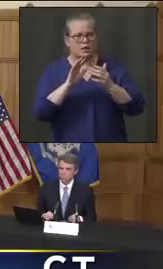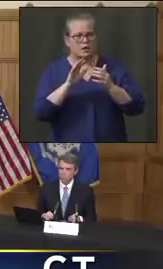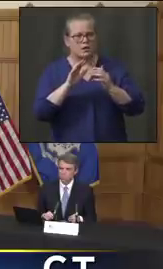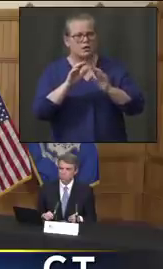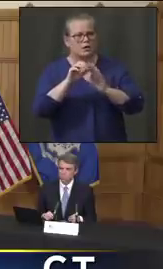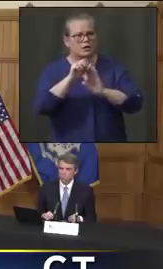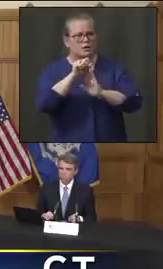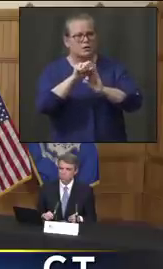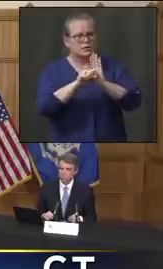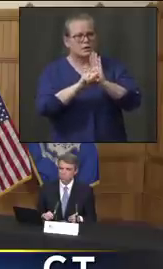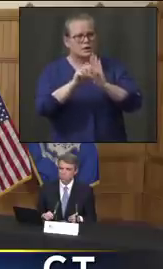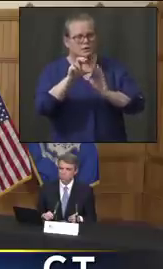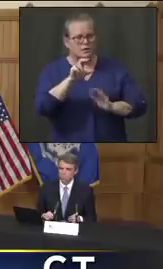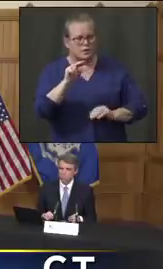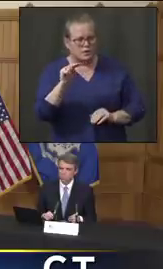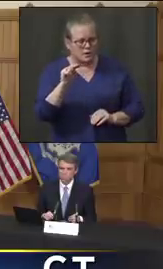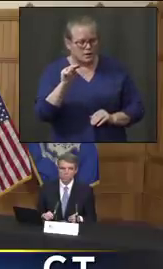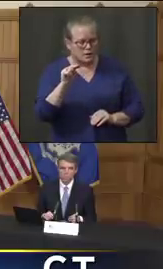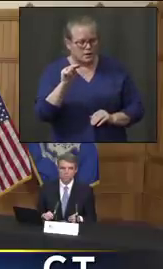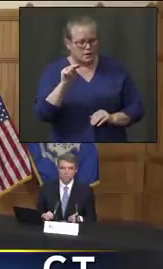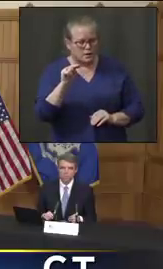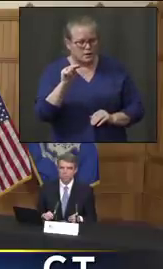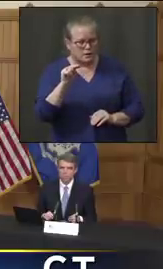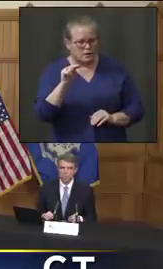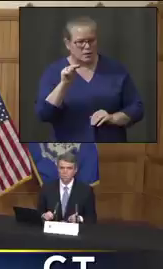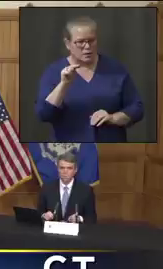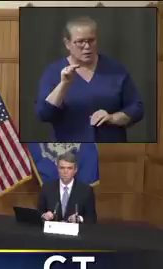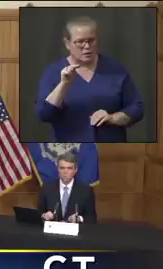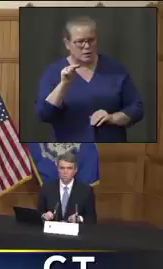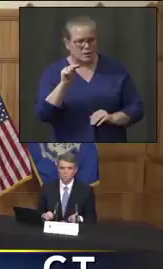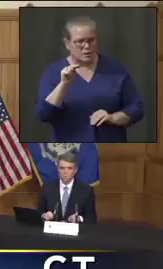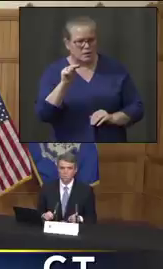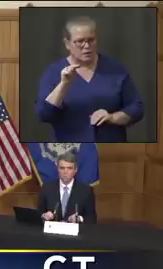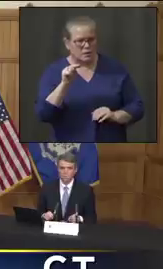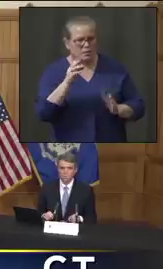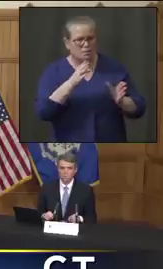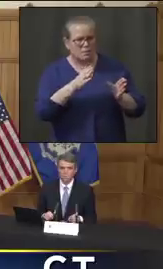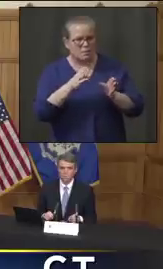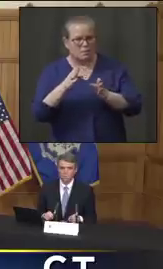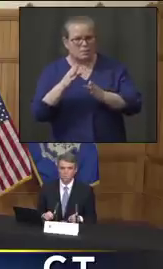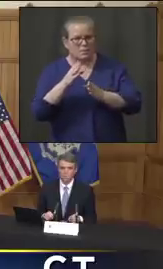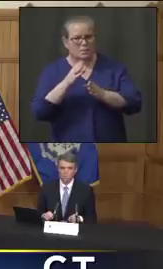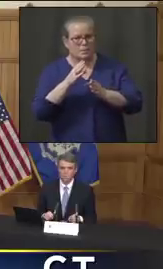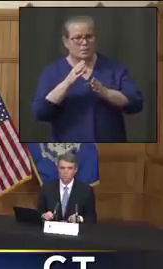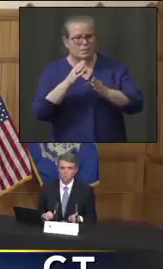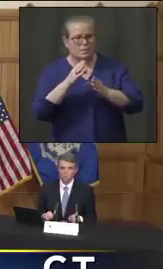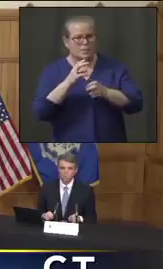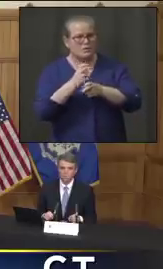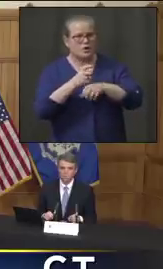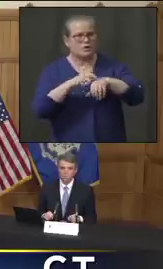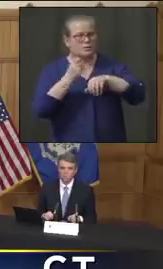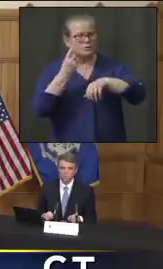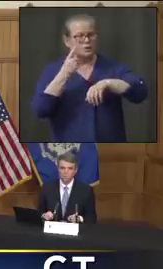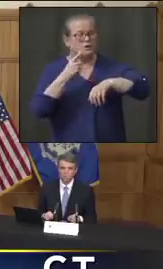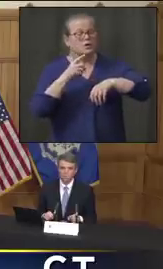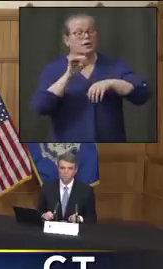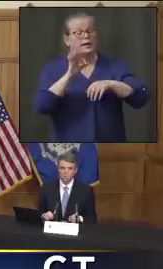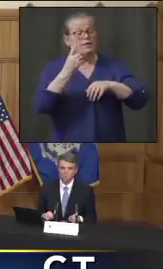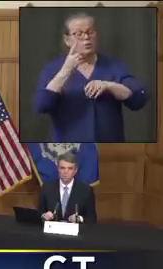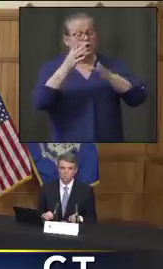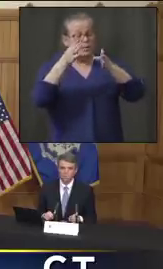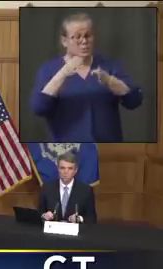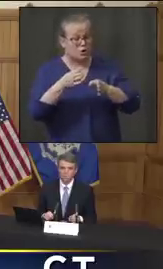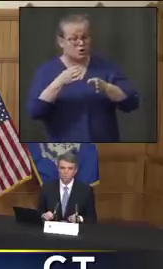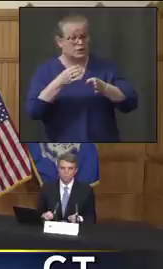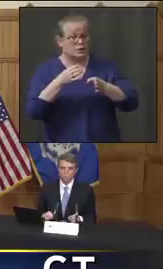in Connecticut, and that way save the economy, as we don't know what percentage of people will be employed once you